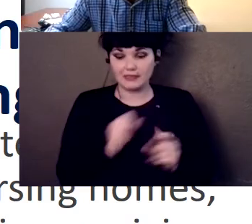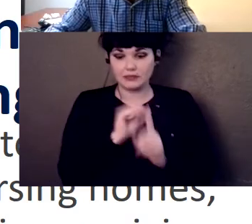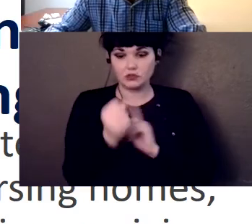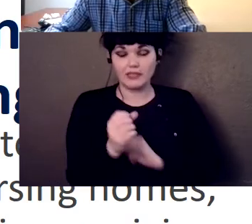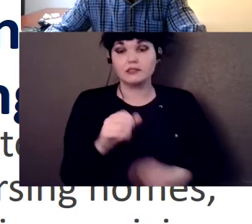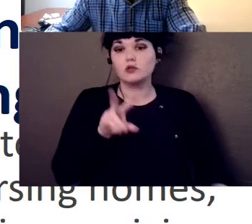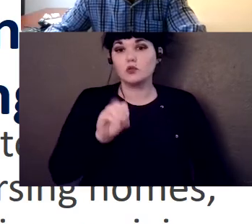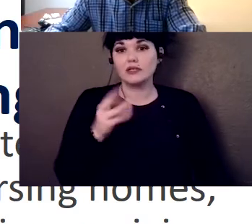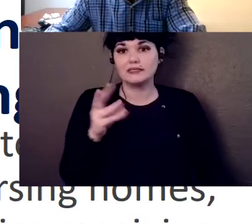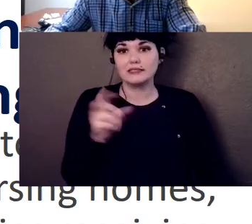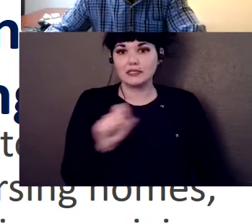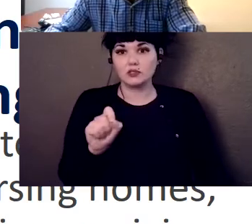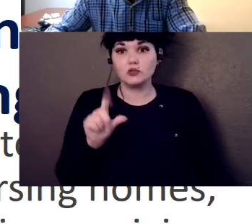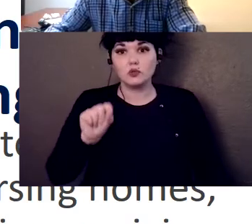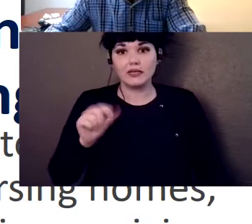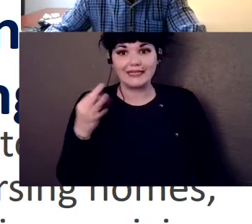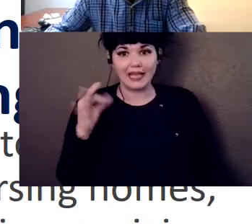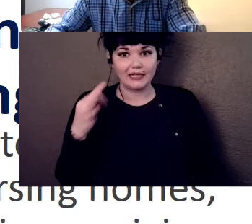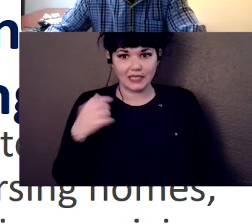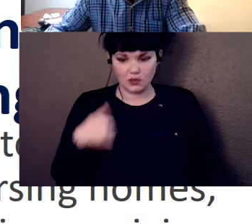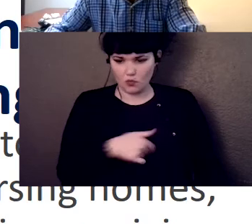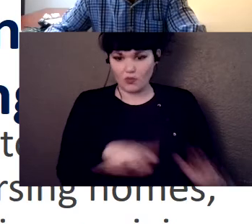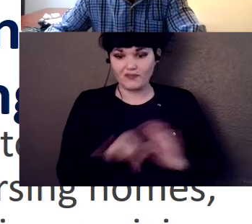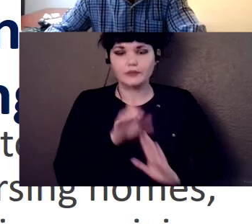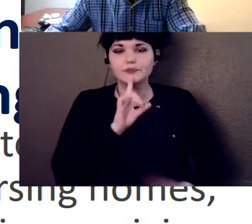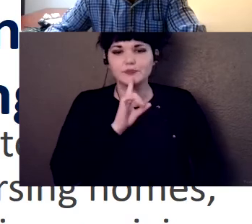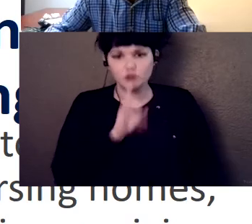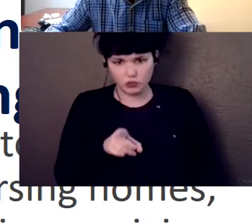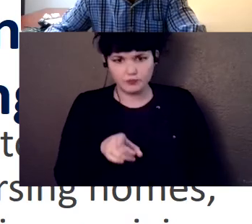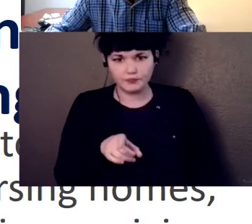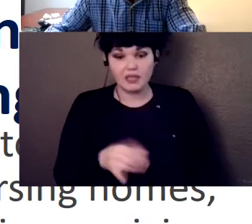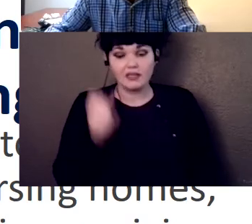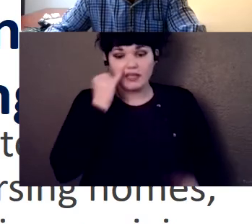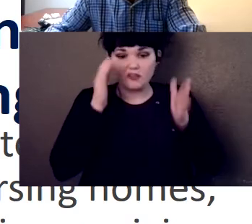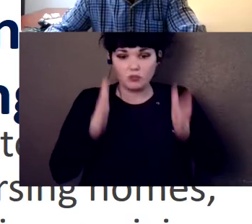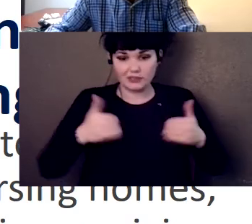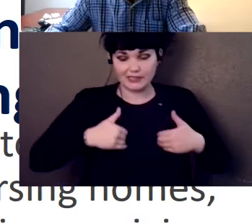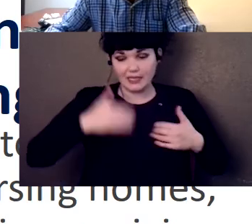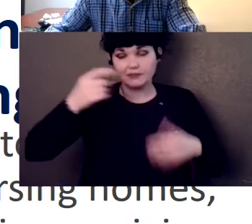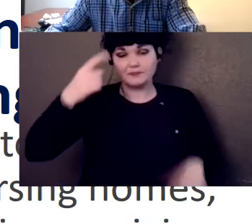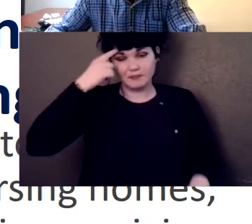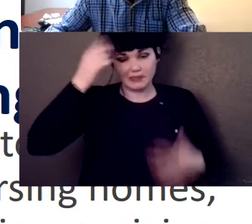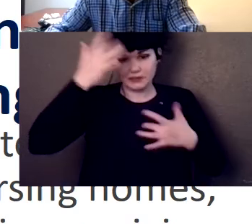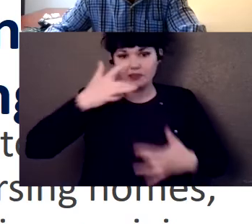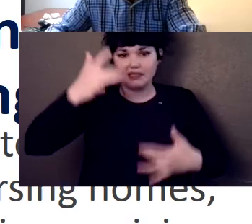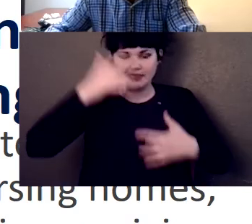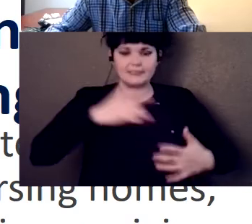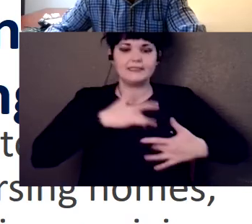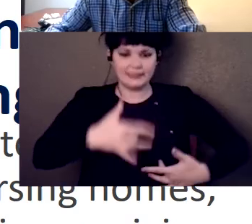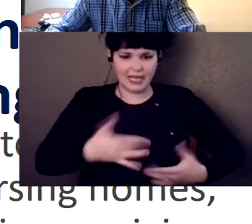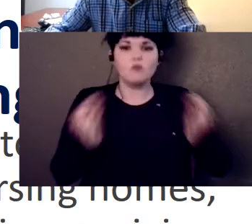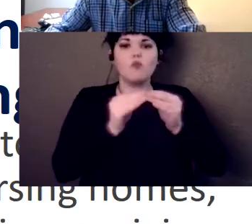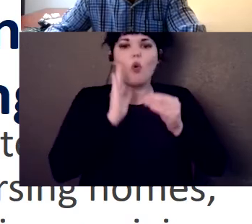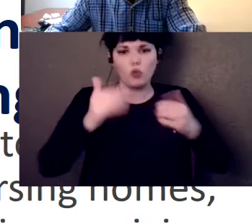2019. DRNY was able to find that there was a disproportionate use of restraint chairs on people in county jails with a mental